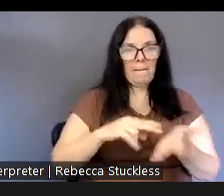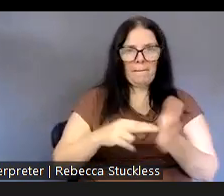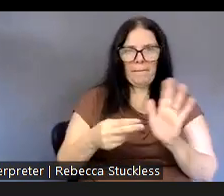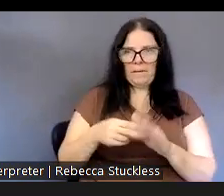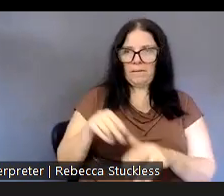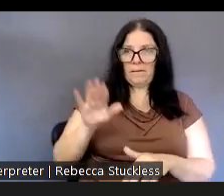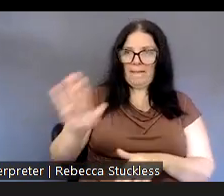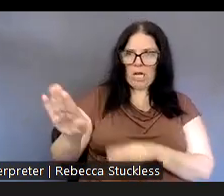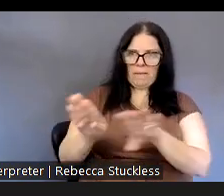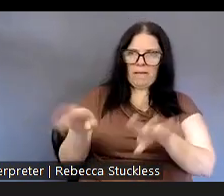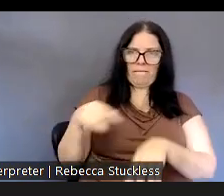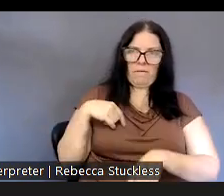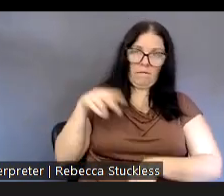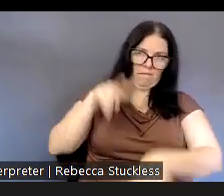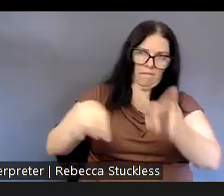in behavior.